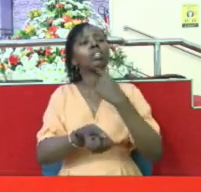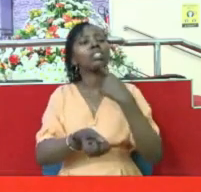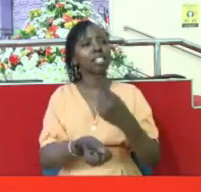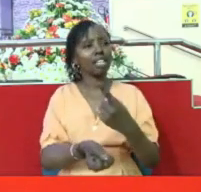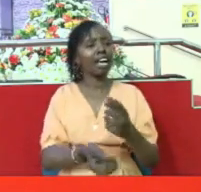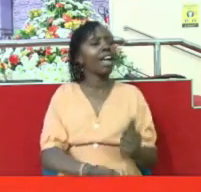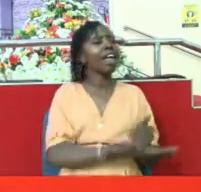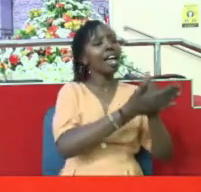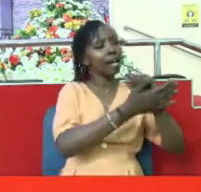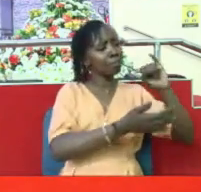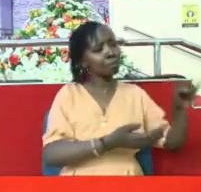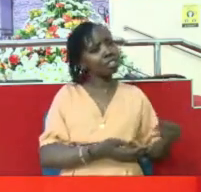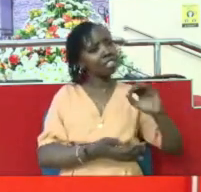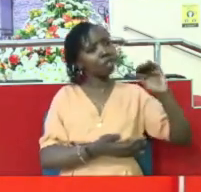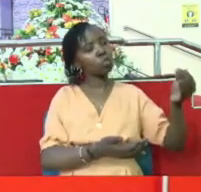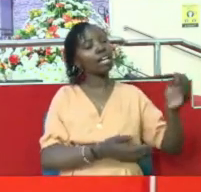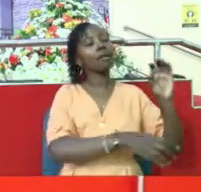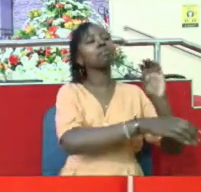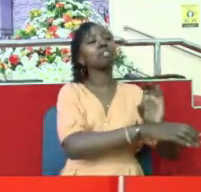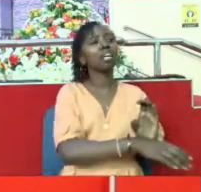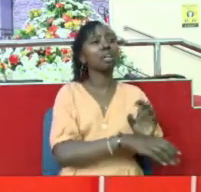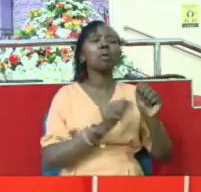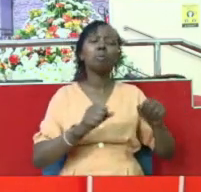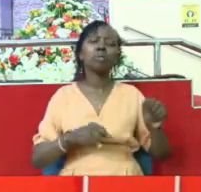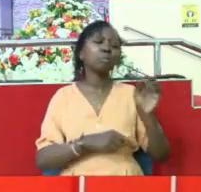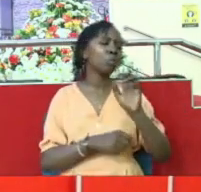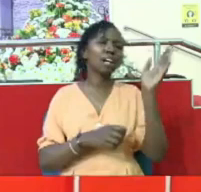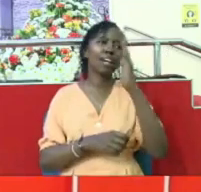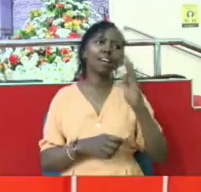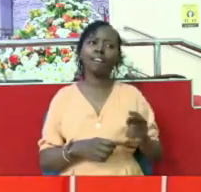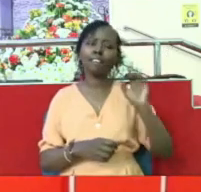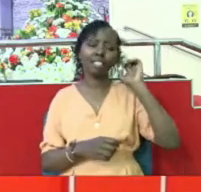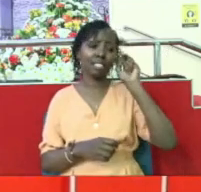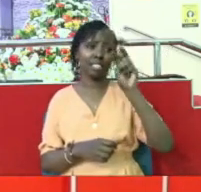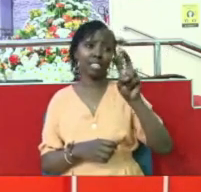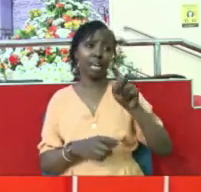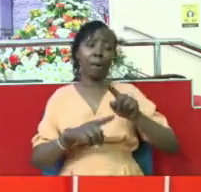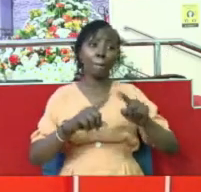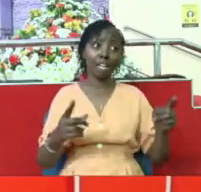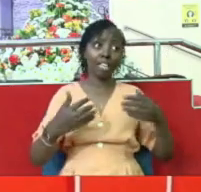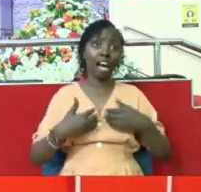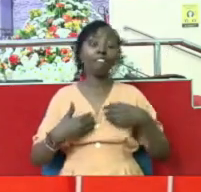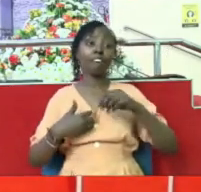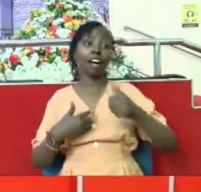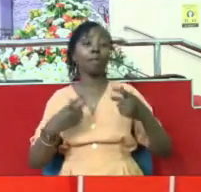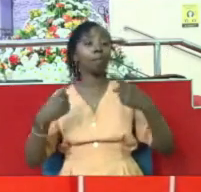We might not never see them, but somebody else will come and enjoy